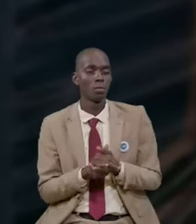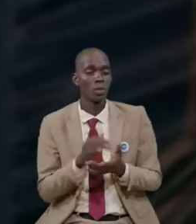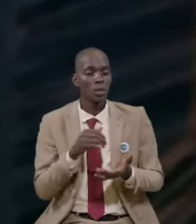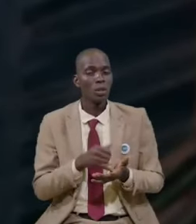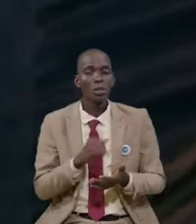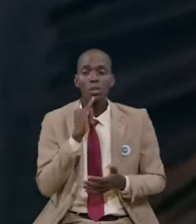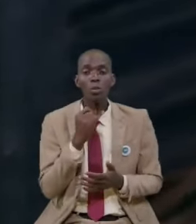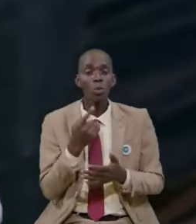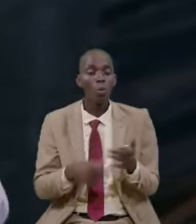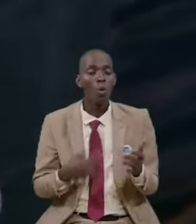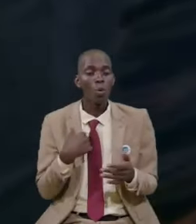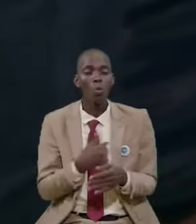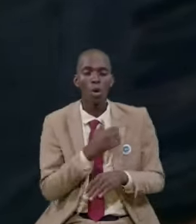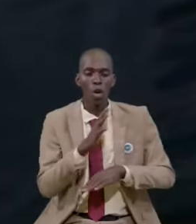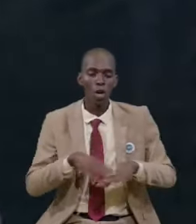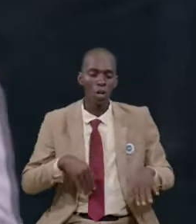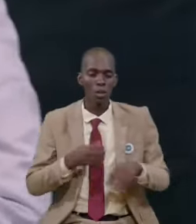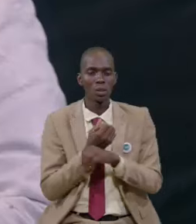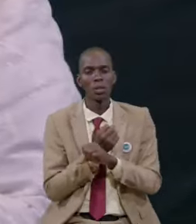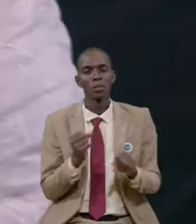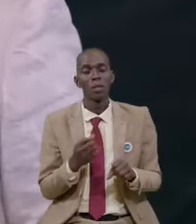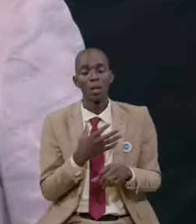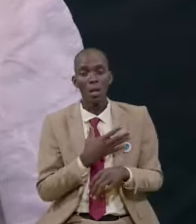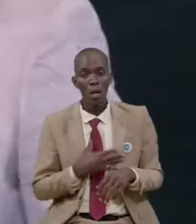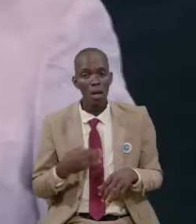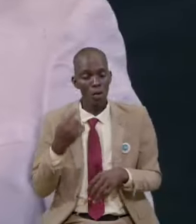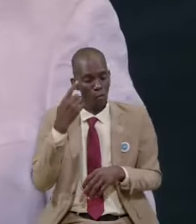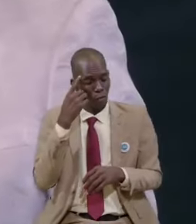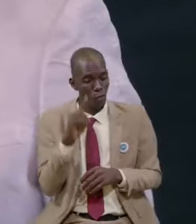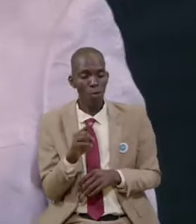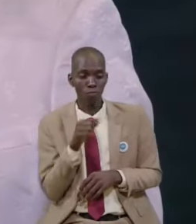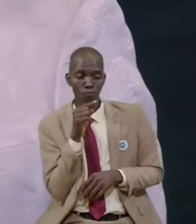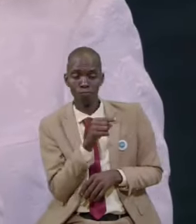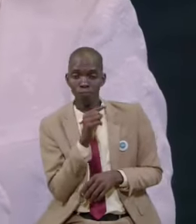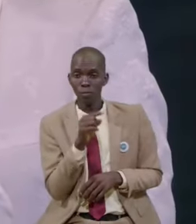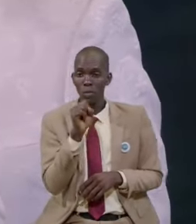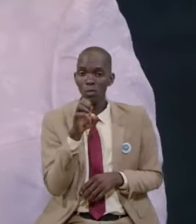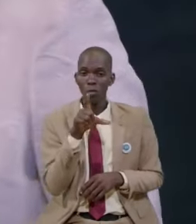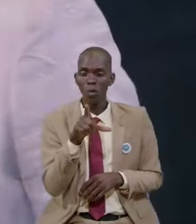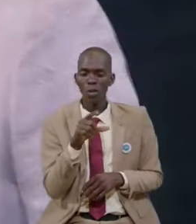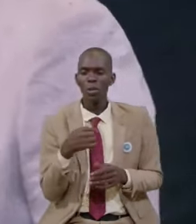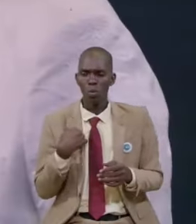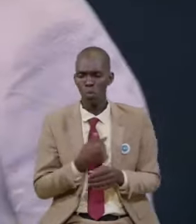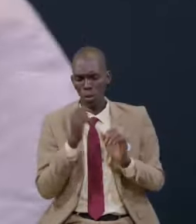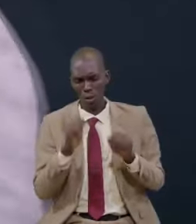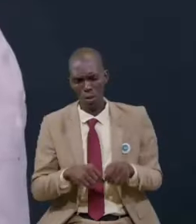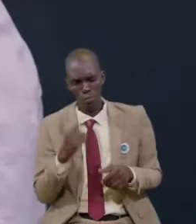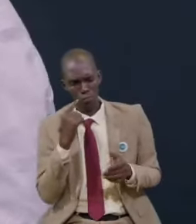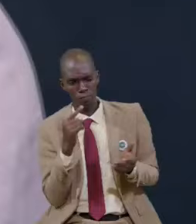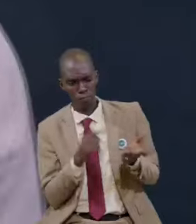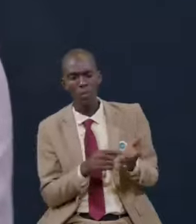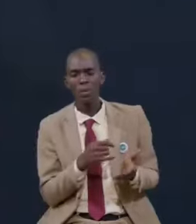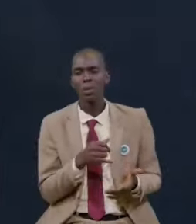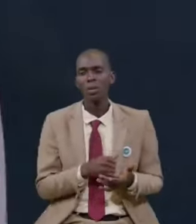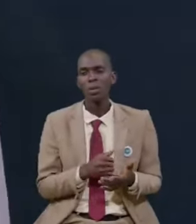him is notable. Why do we say that's notable salvation? He said the